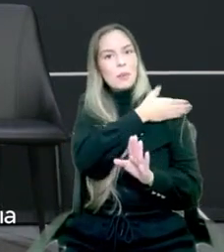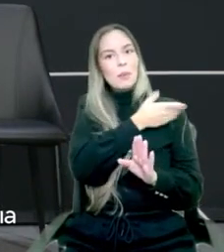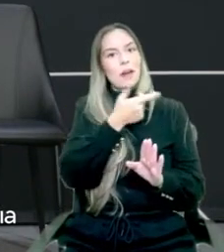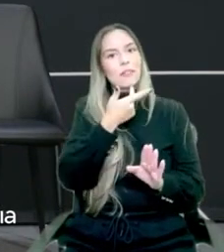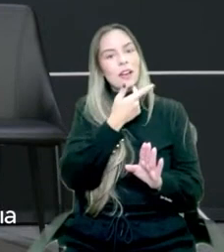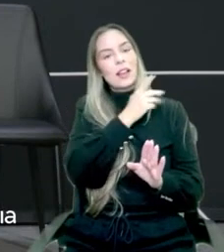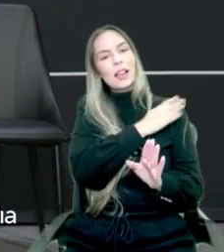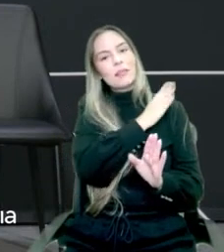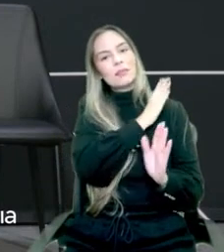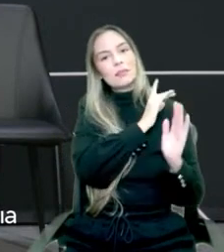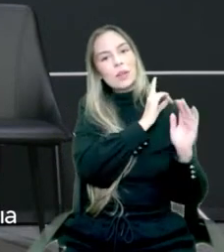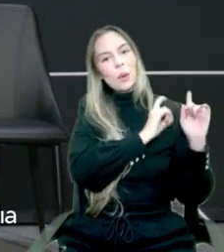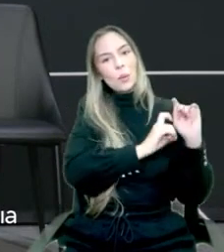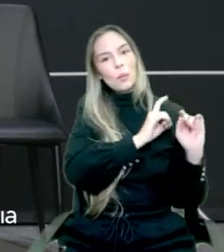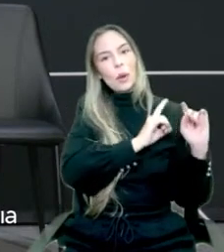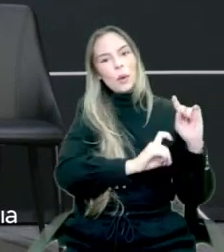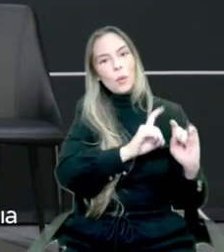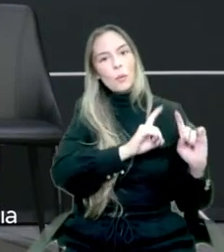that's what I mean.